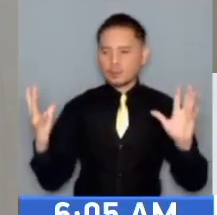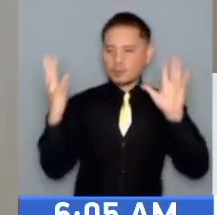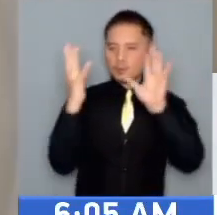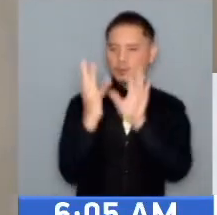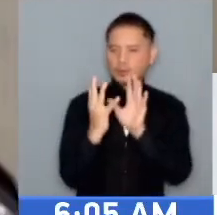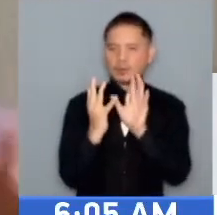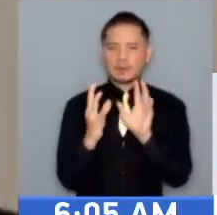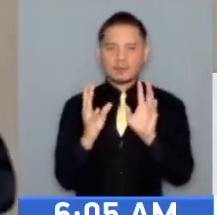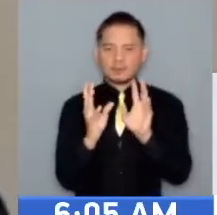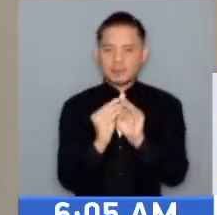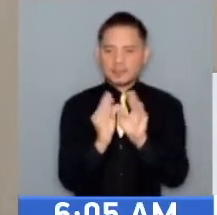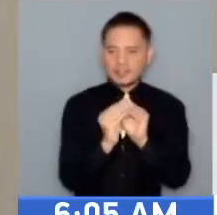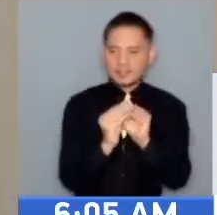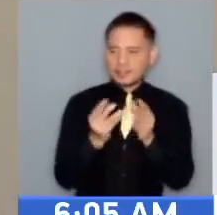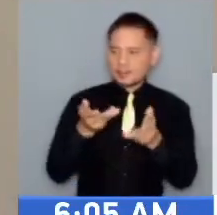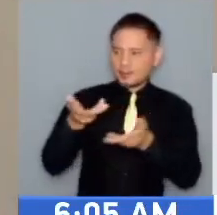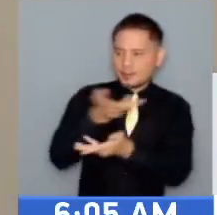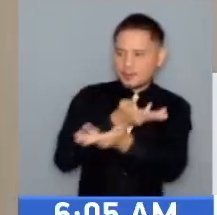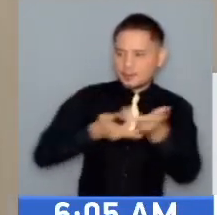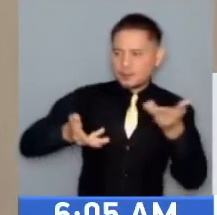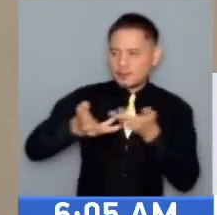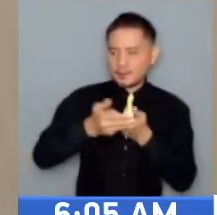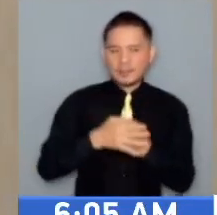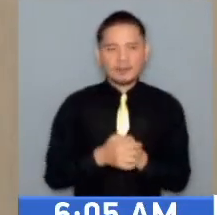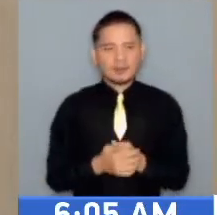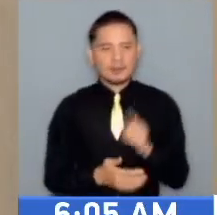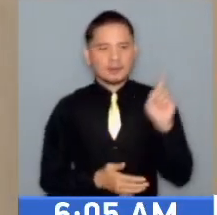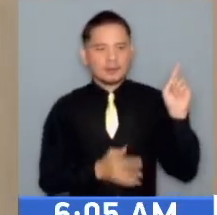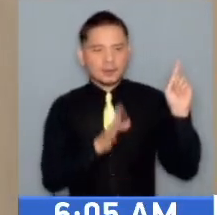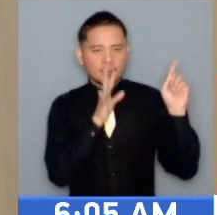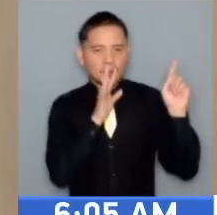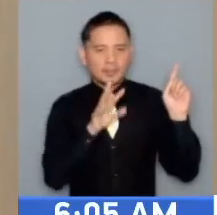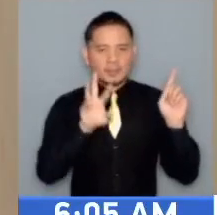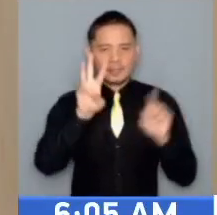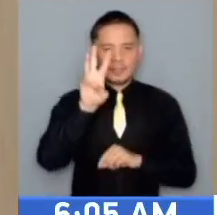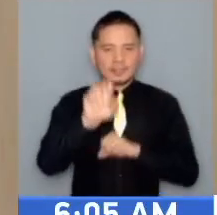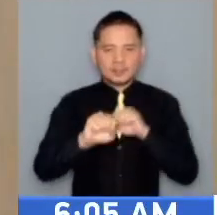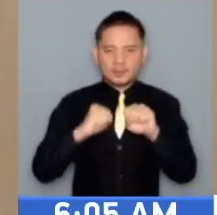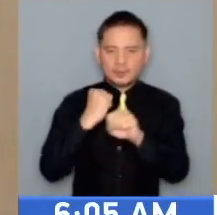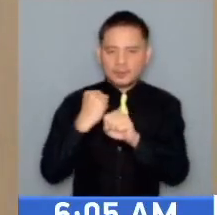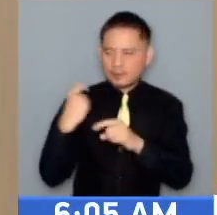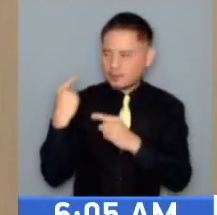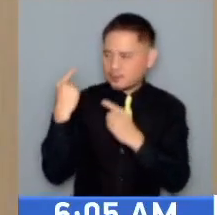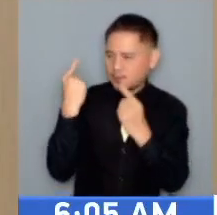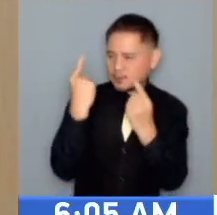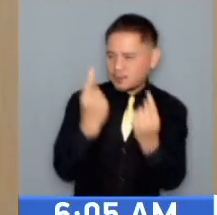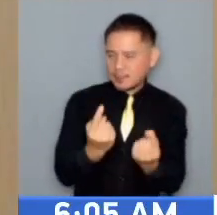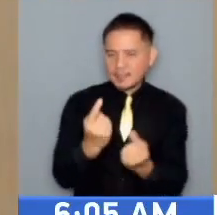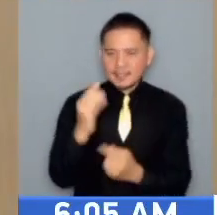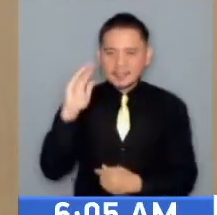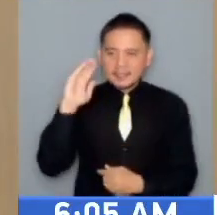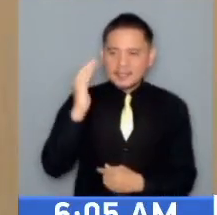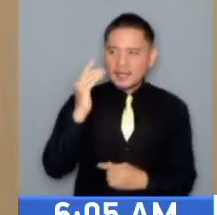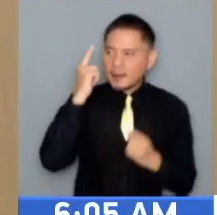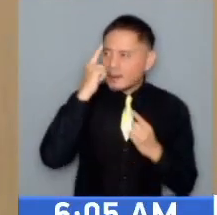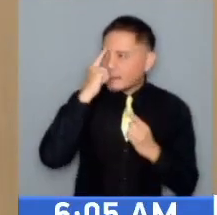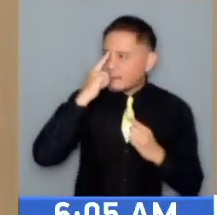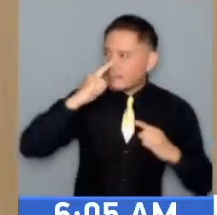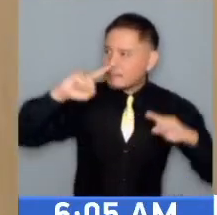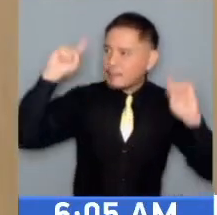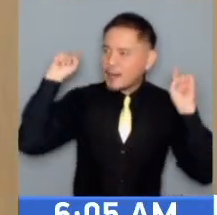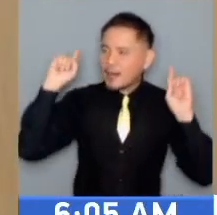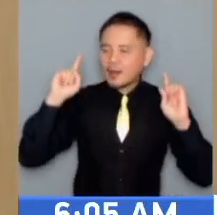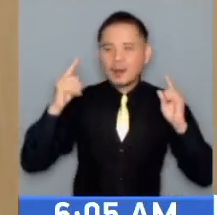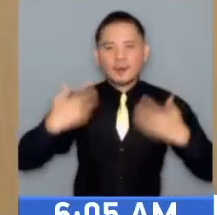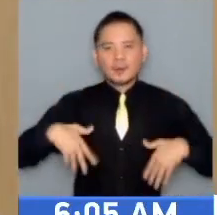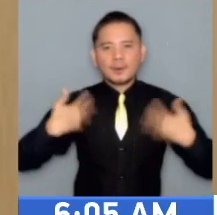after 6 long years, there seems to be a light at the end of the tunnel. But then